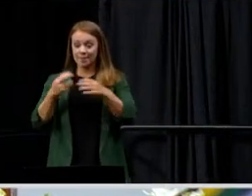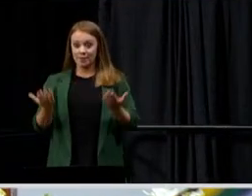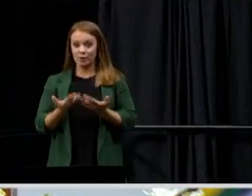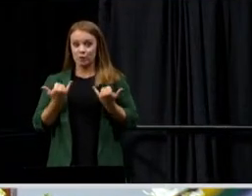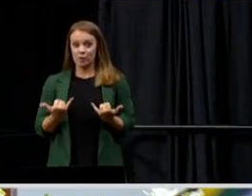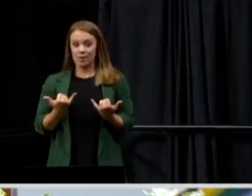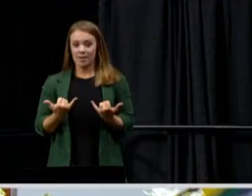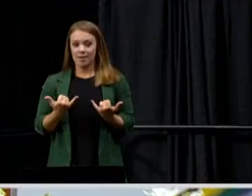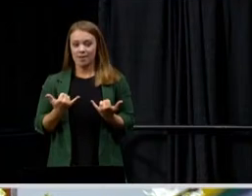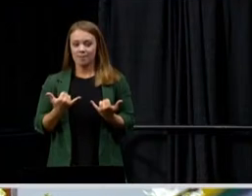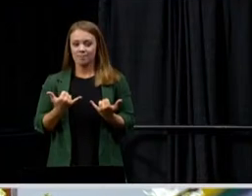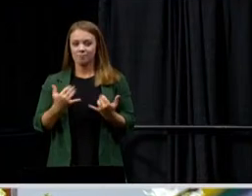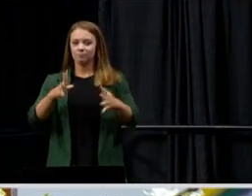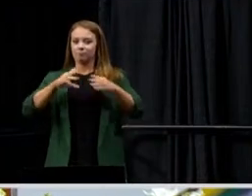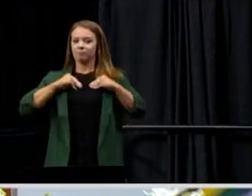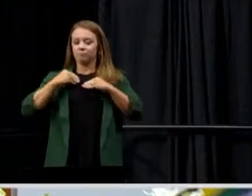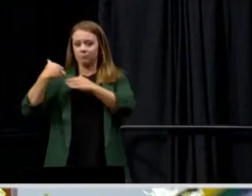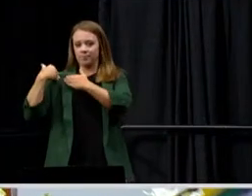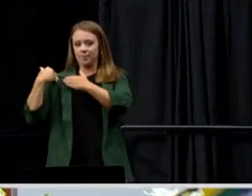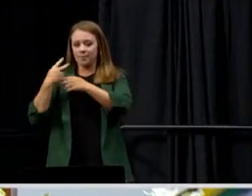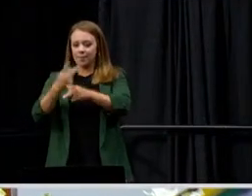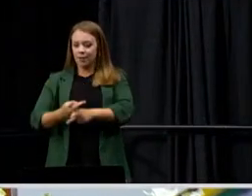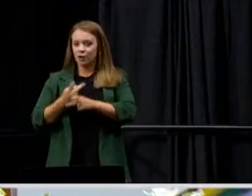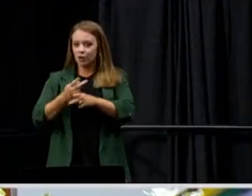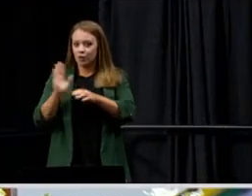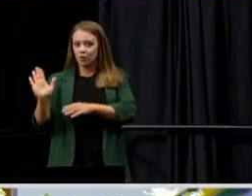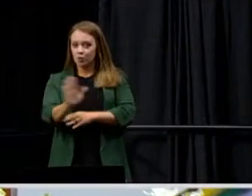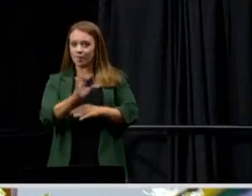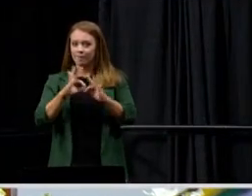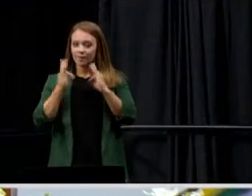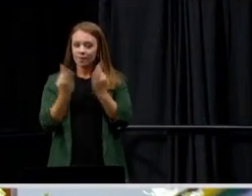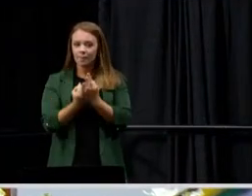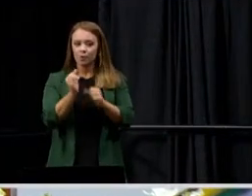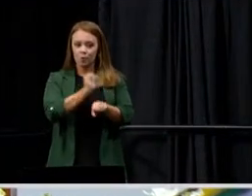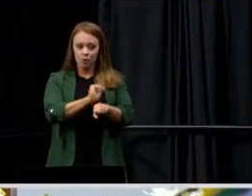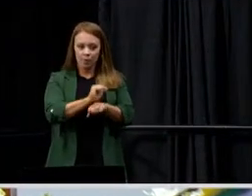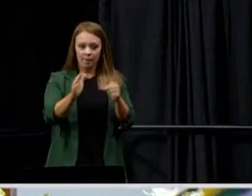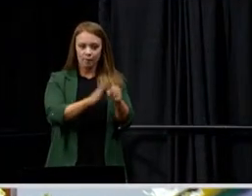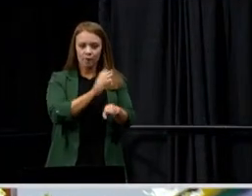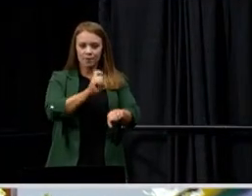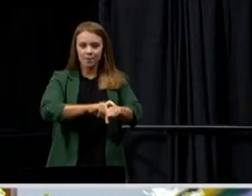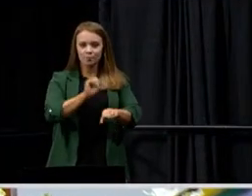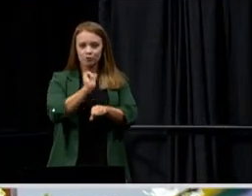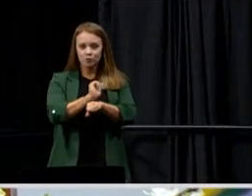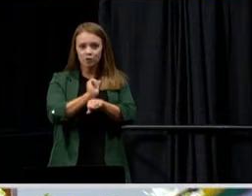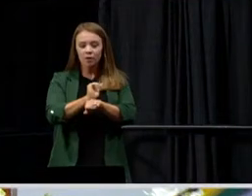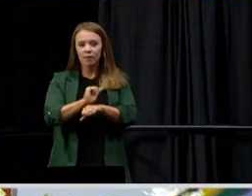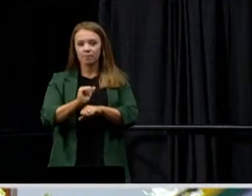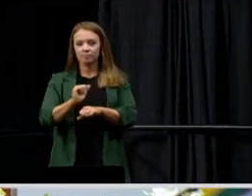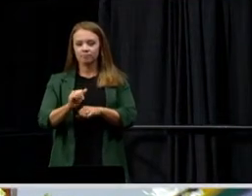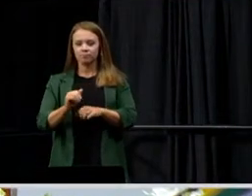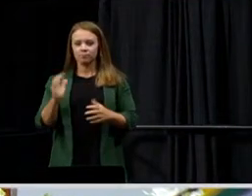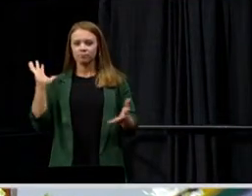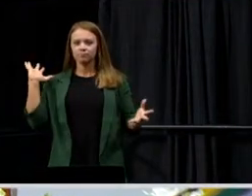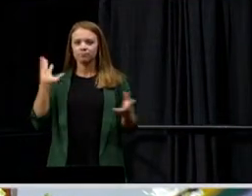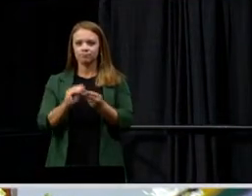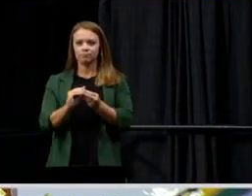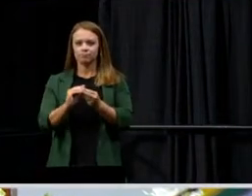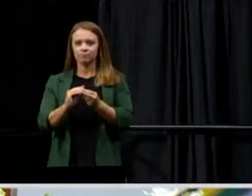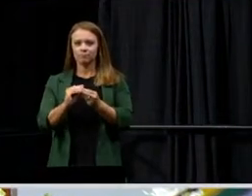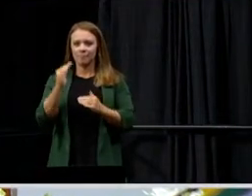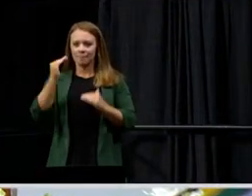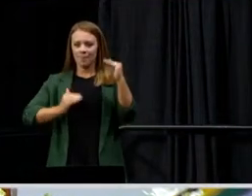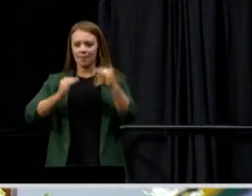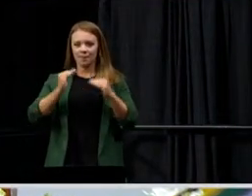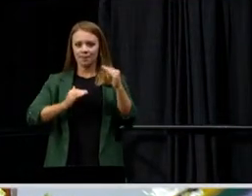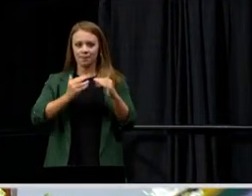the responsibilities for caring for your family, working a full-time job, all the while balancing the workload of